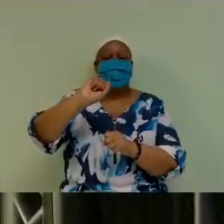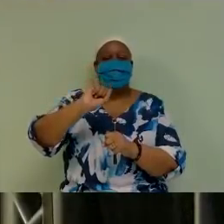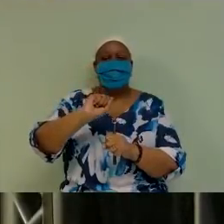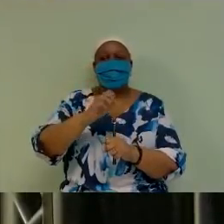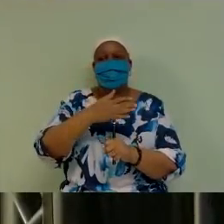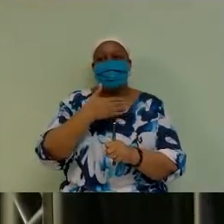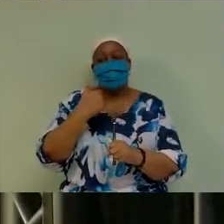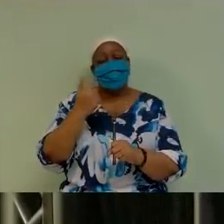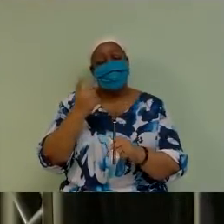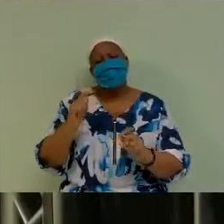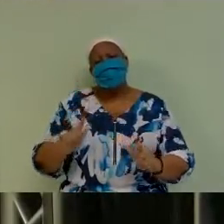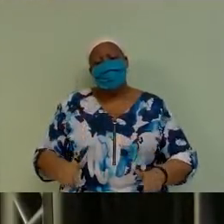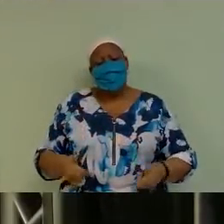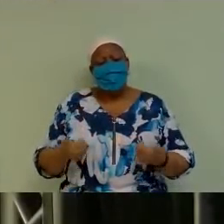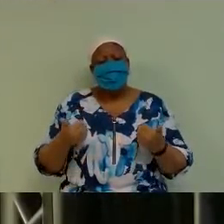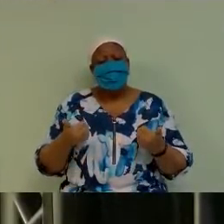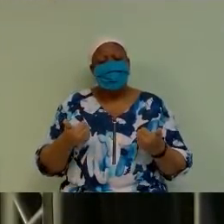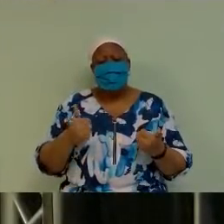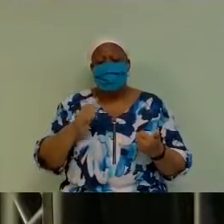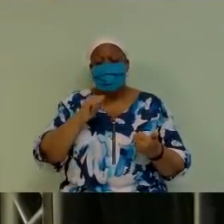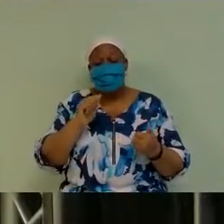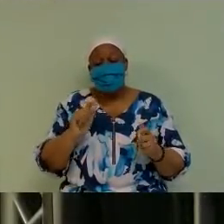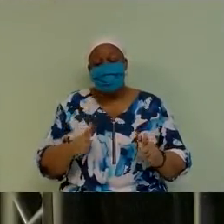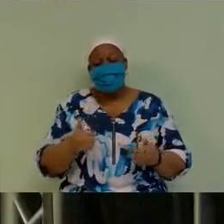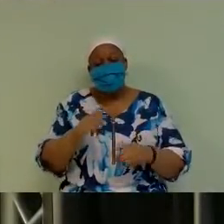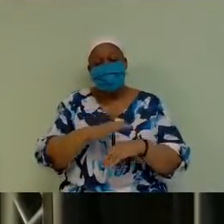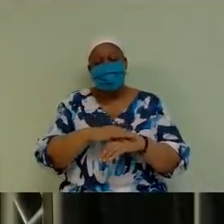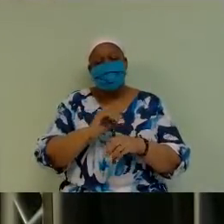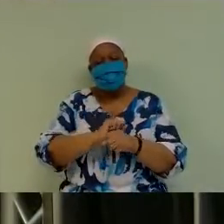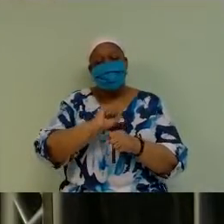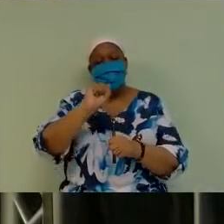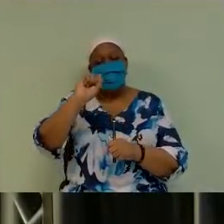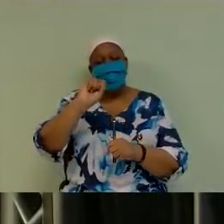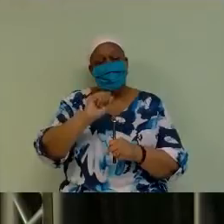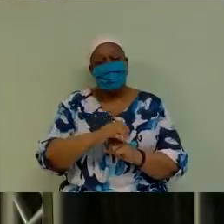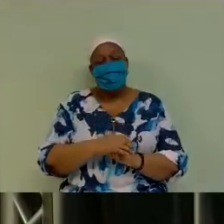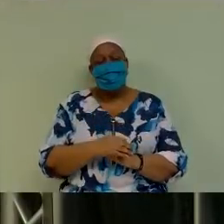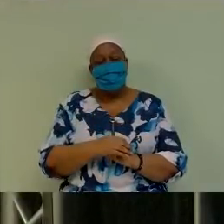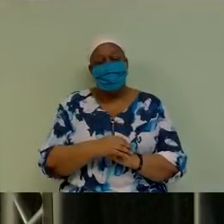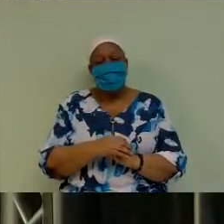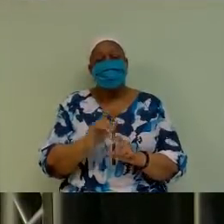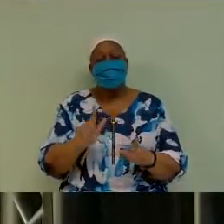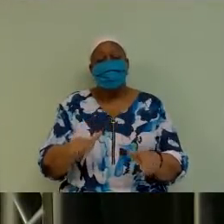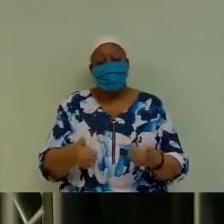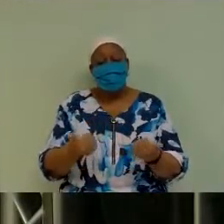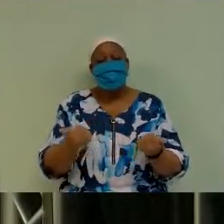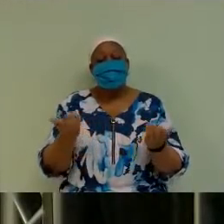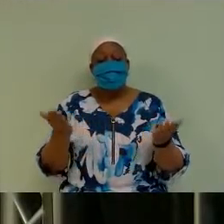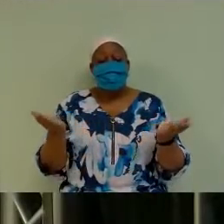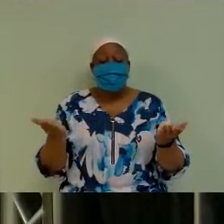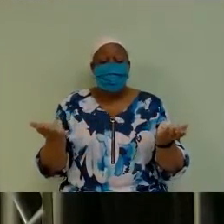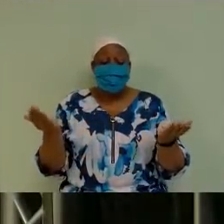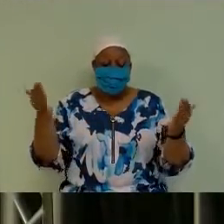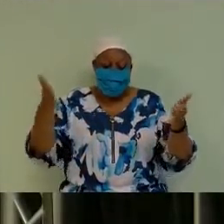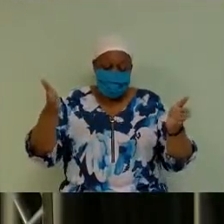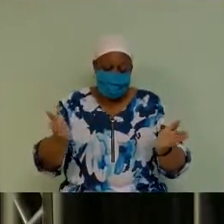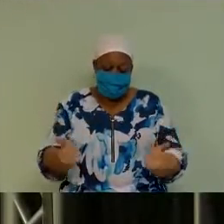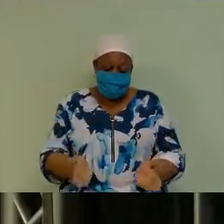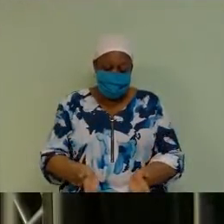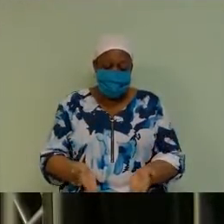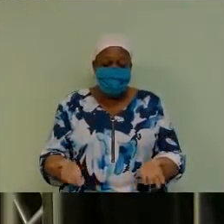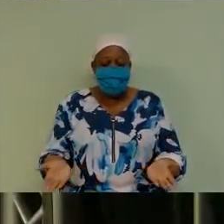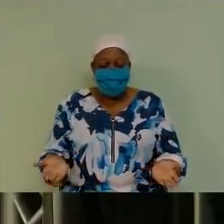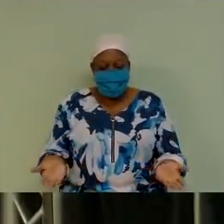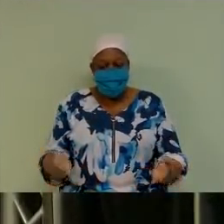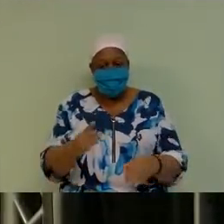but life is not lived on the mountaintop. Life is lived in the valley,